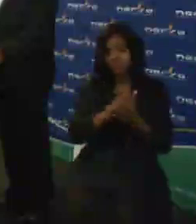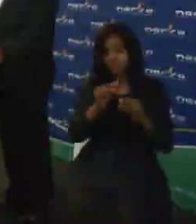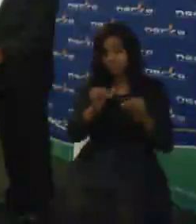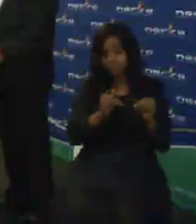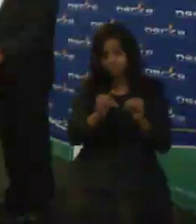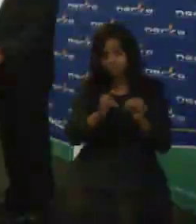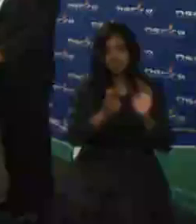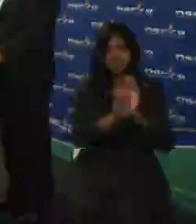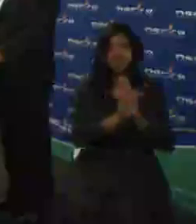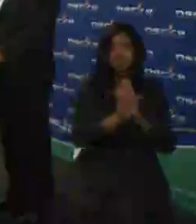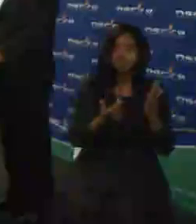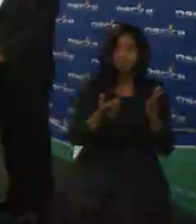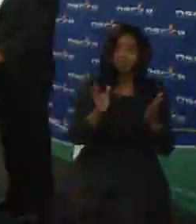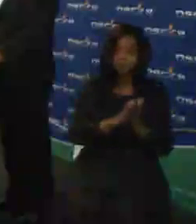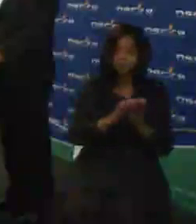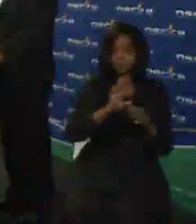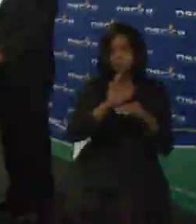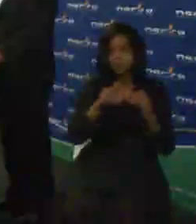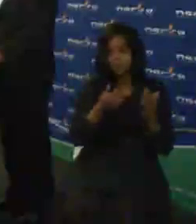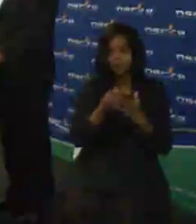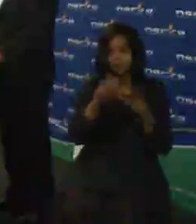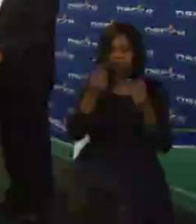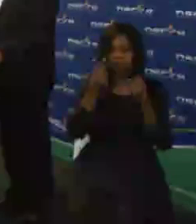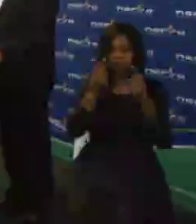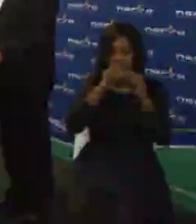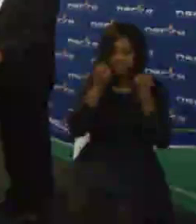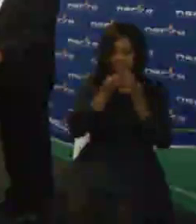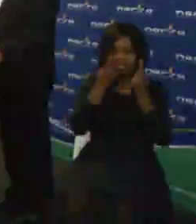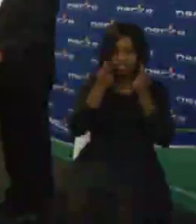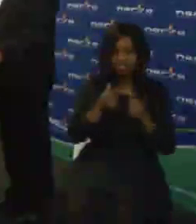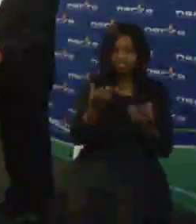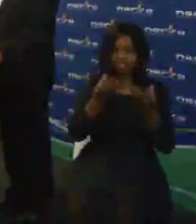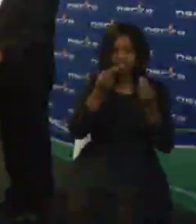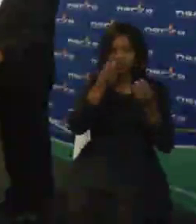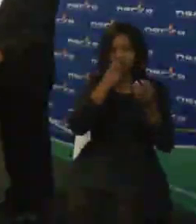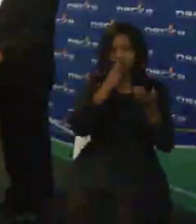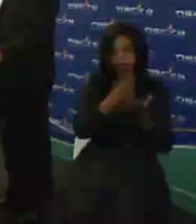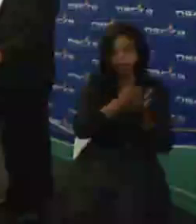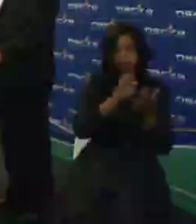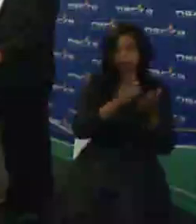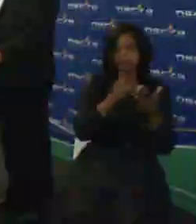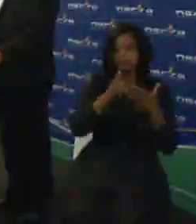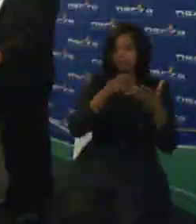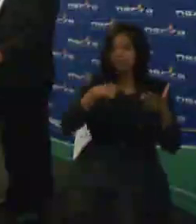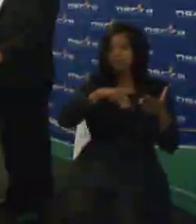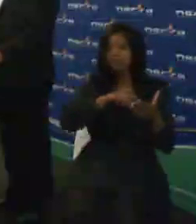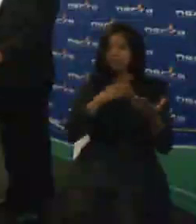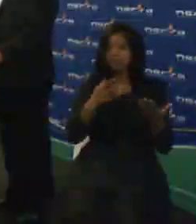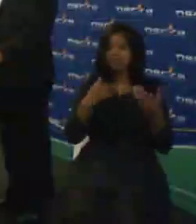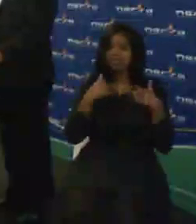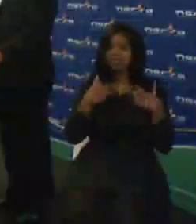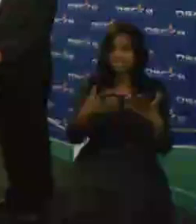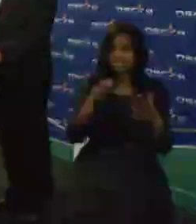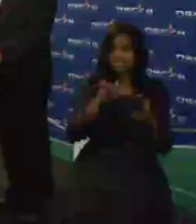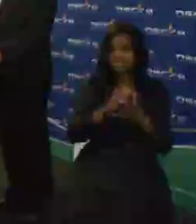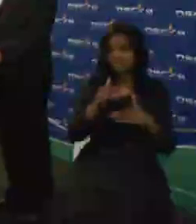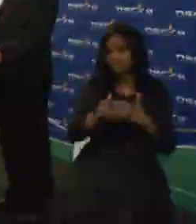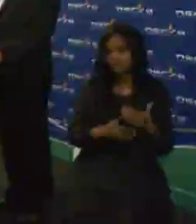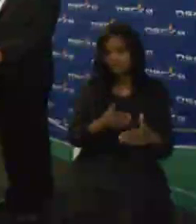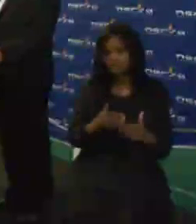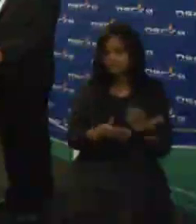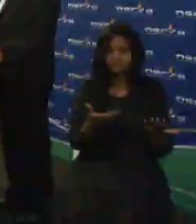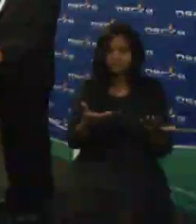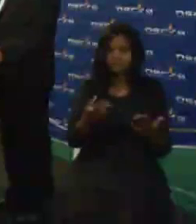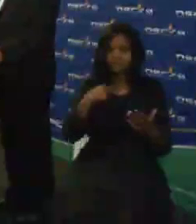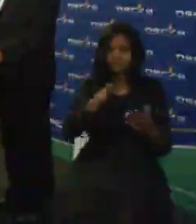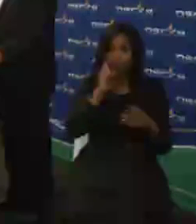Act, consult with Southern National Treasury, get their comments incorporated. Before we even start that process,